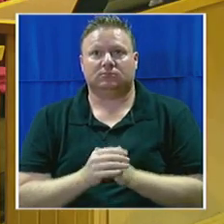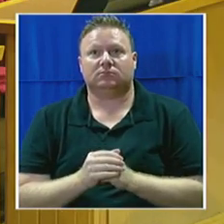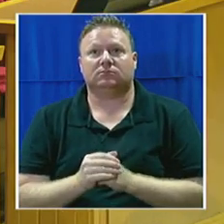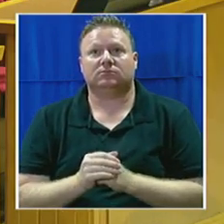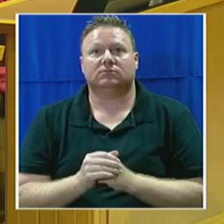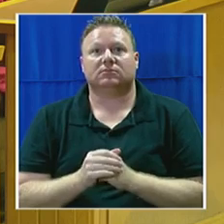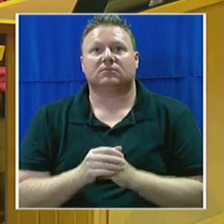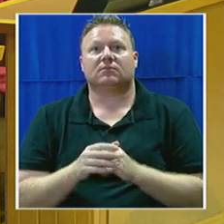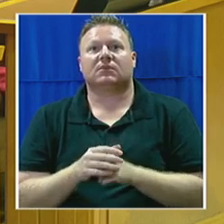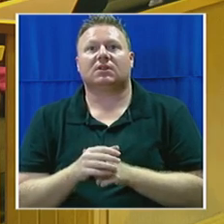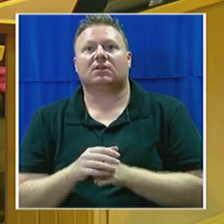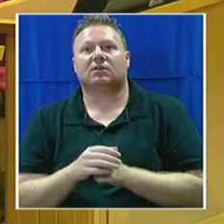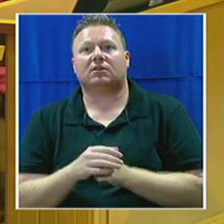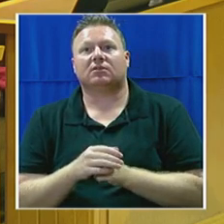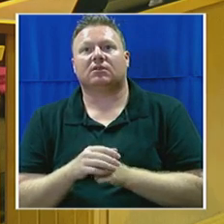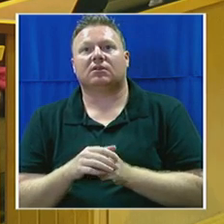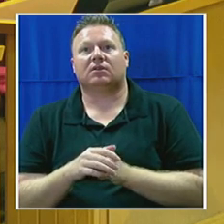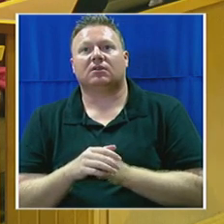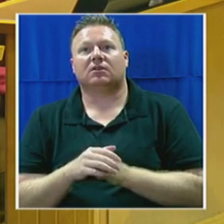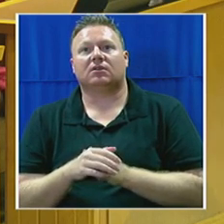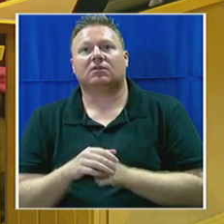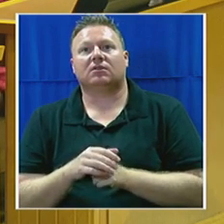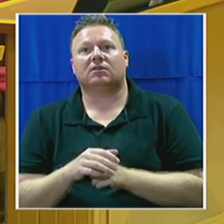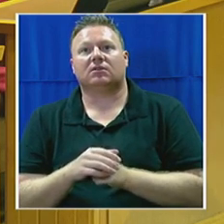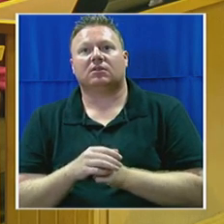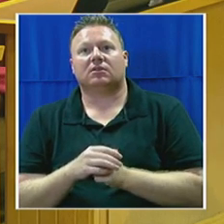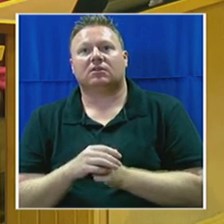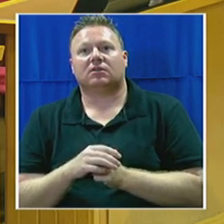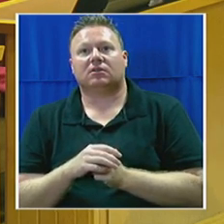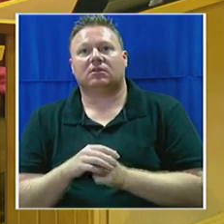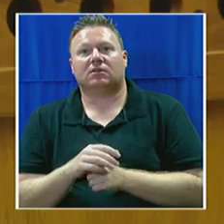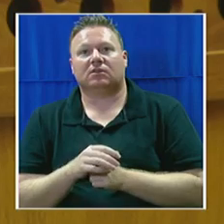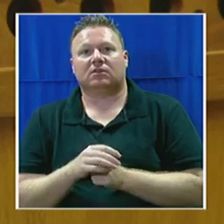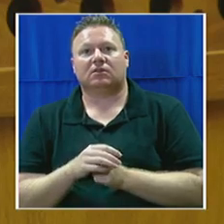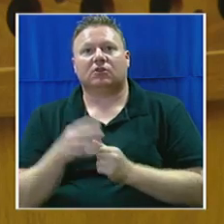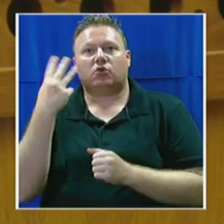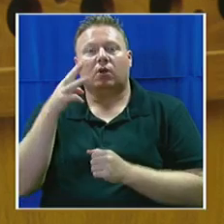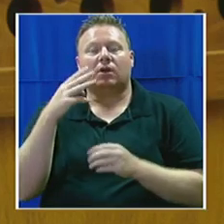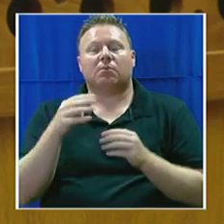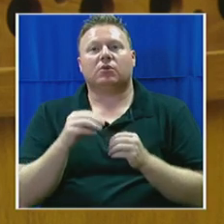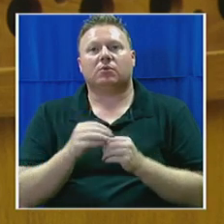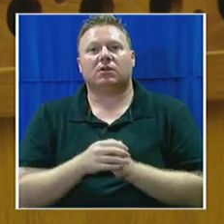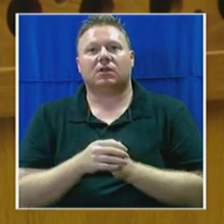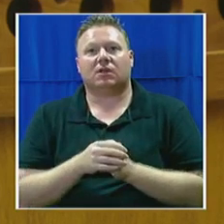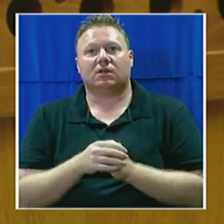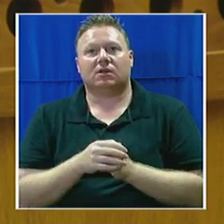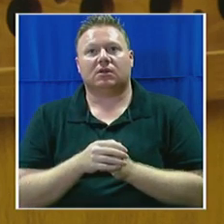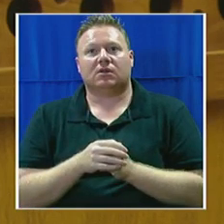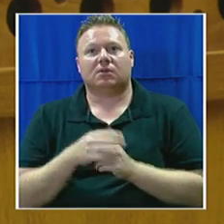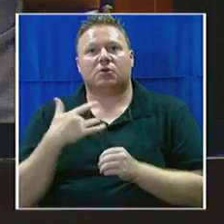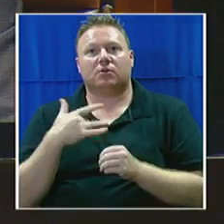honorable Chair. member? House Chair. Tshwane Municipality House Chair. only